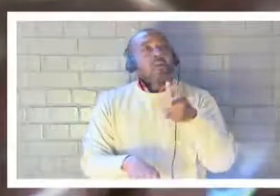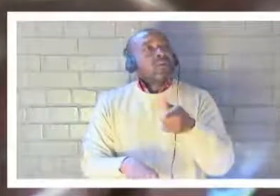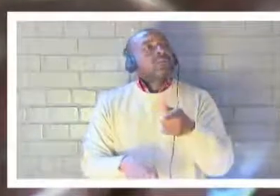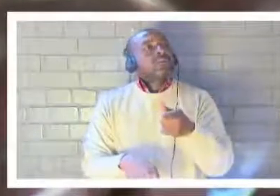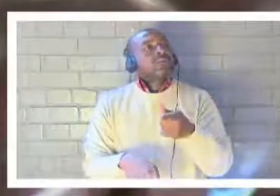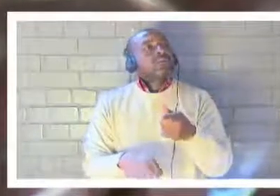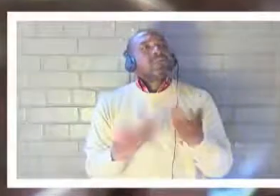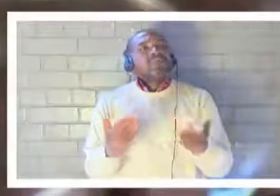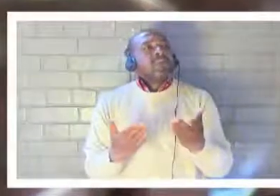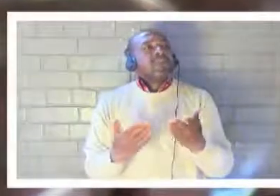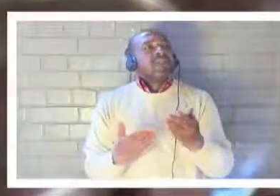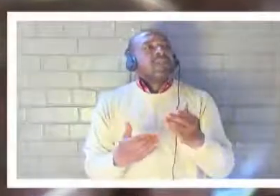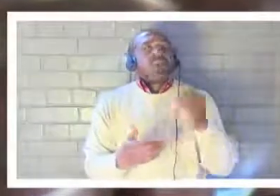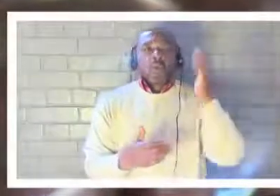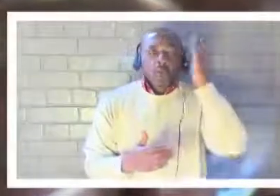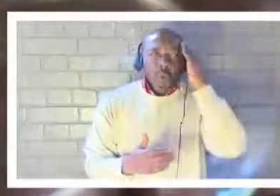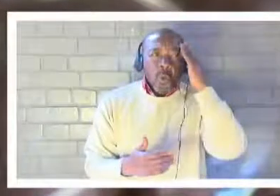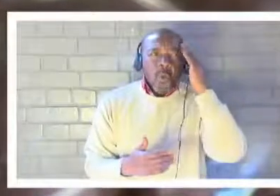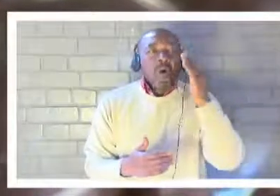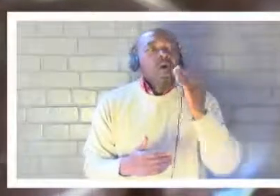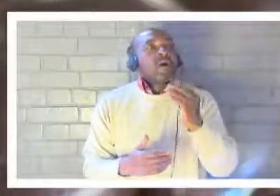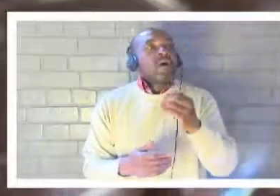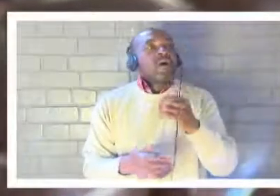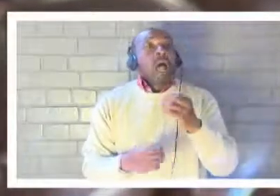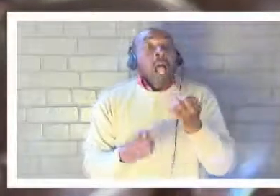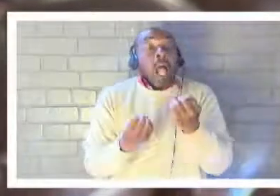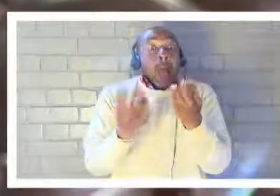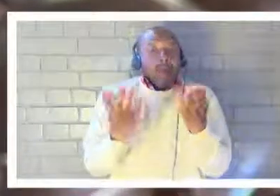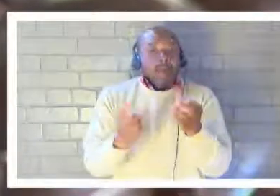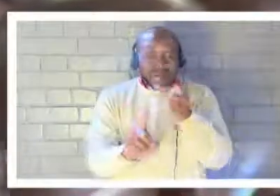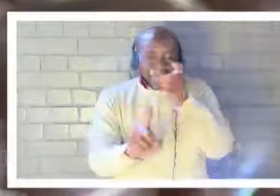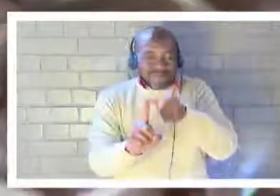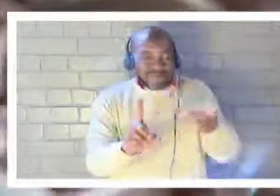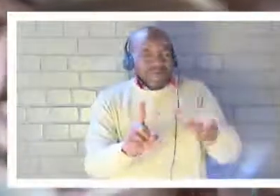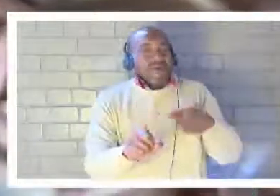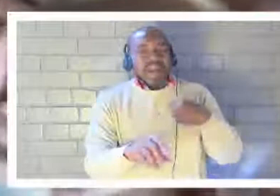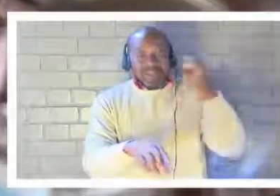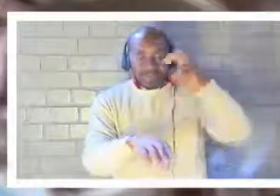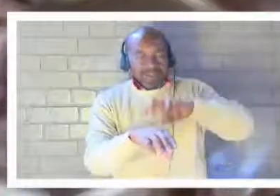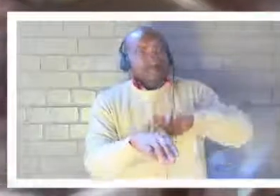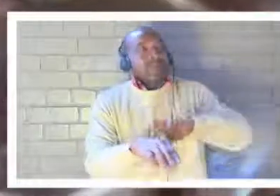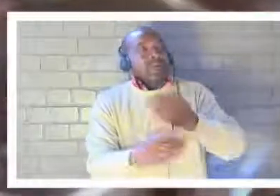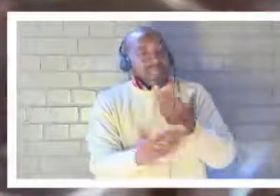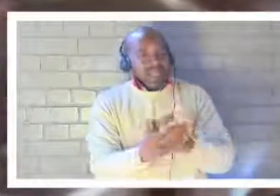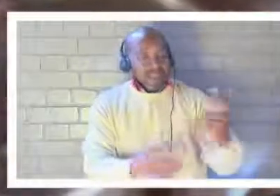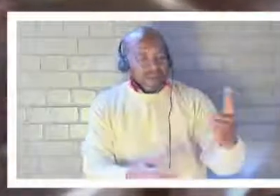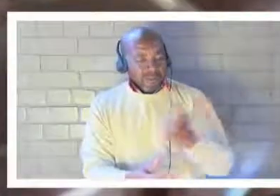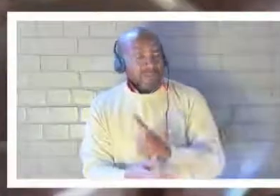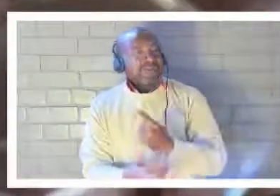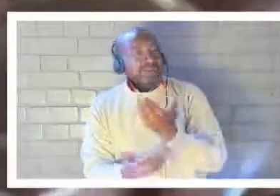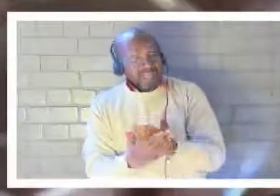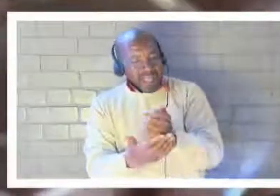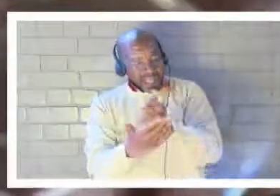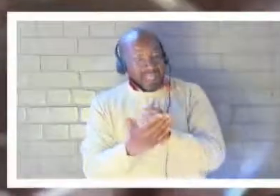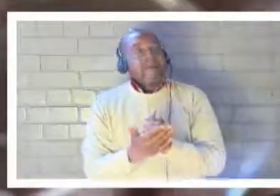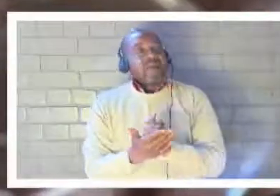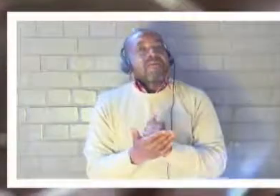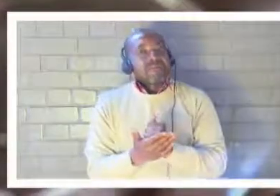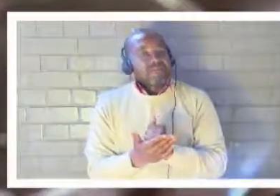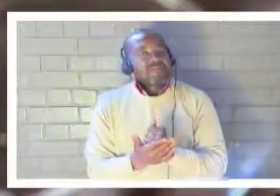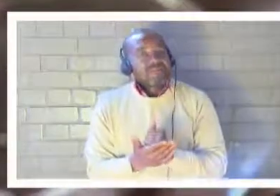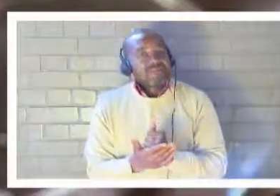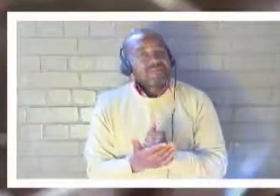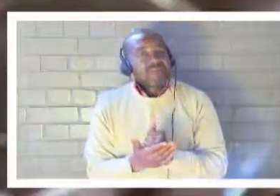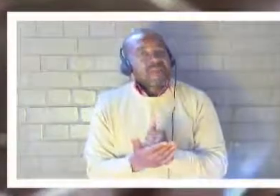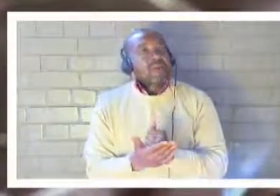we would want to be expanded on our staff establishments, which is now possibly a threat to us to say